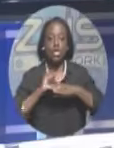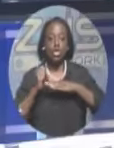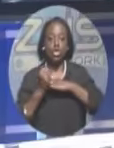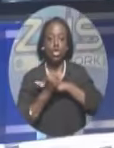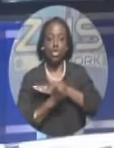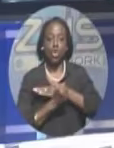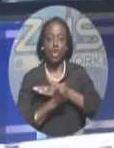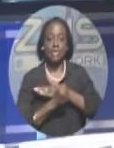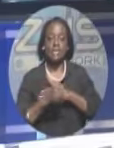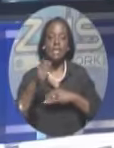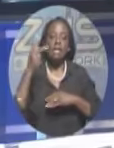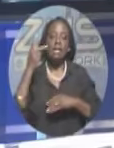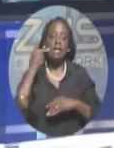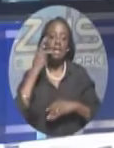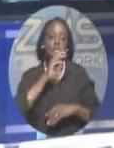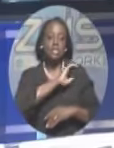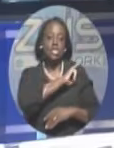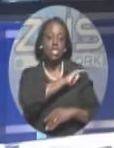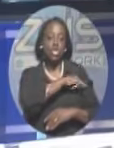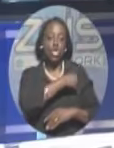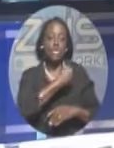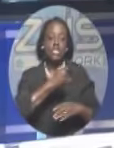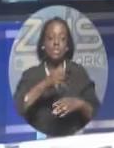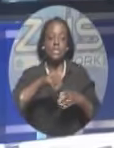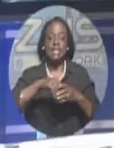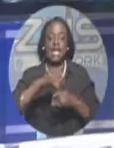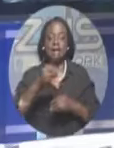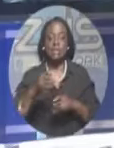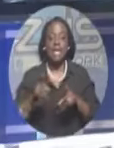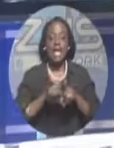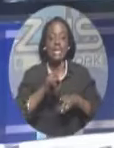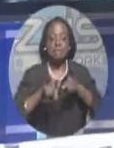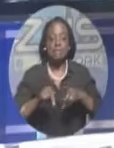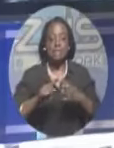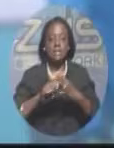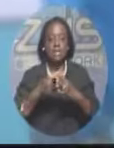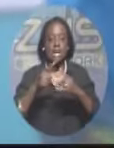out early and talked to a number of residents as they started to evacuate.